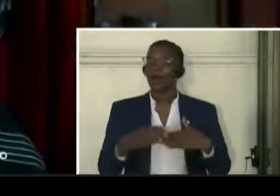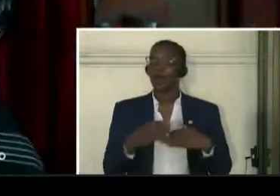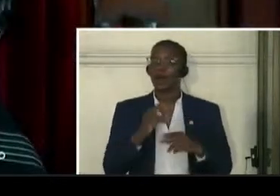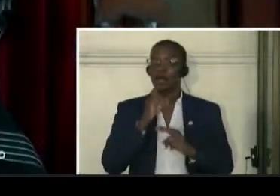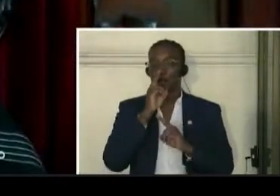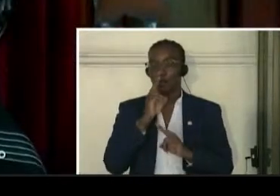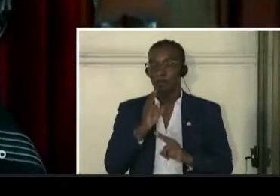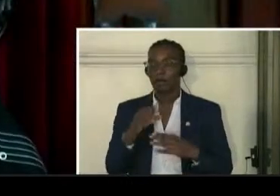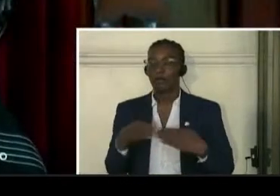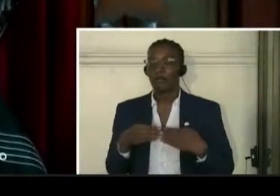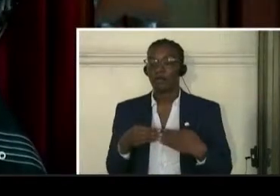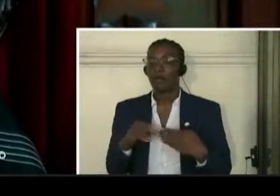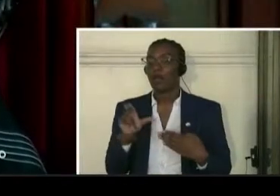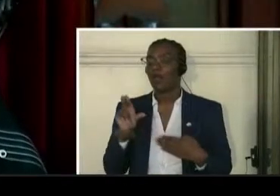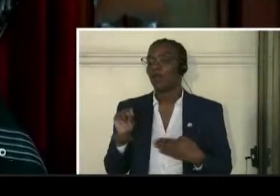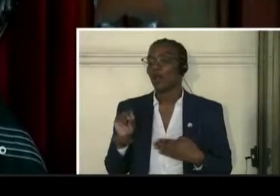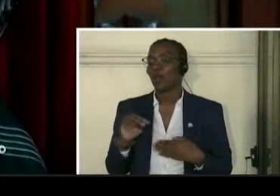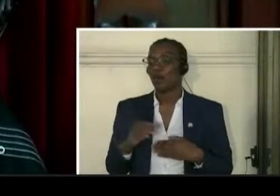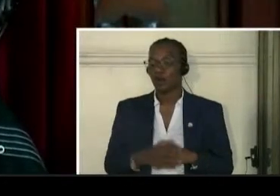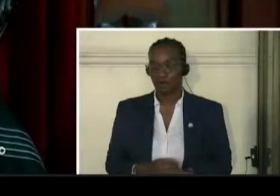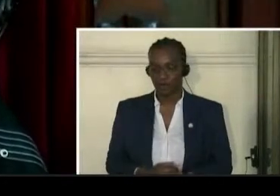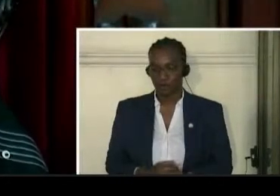Can you take a question? No.